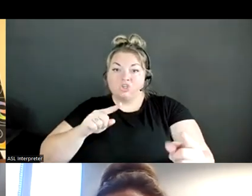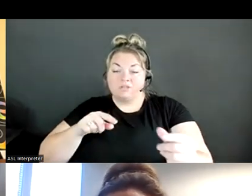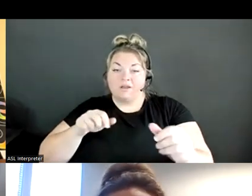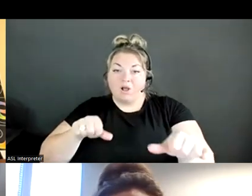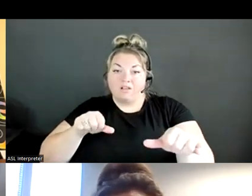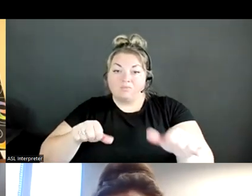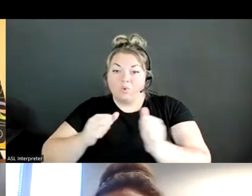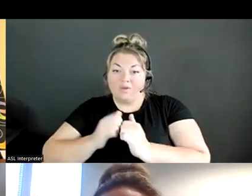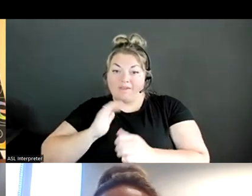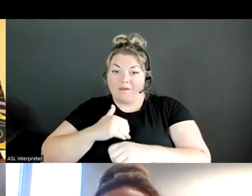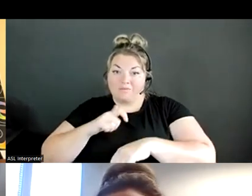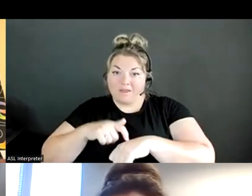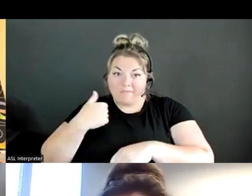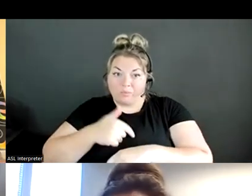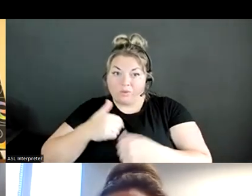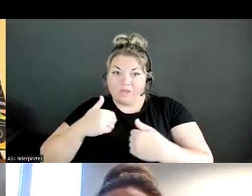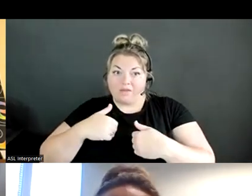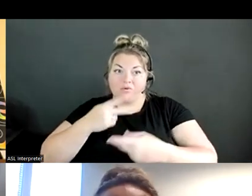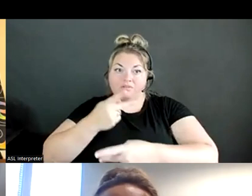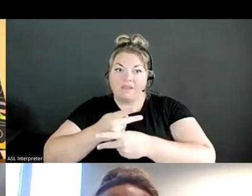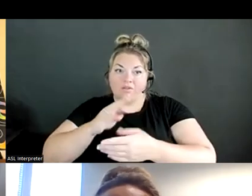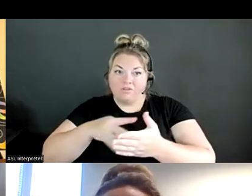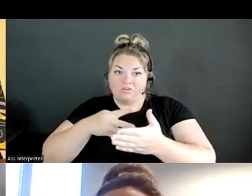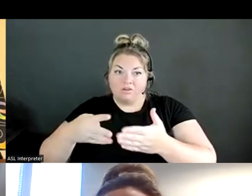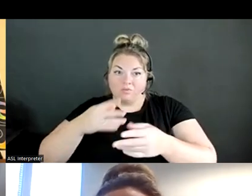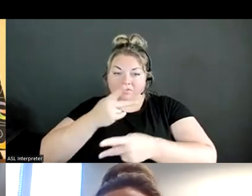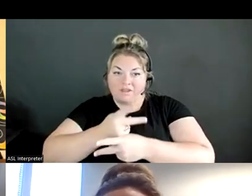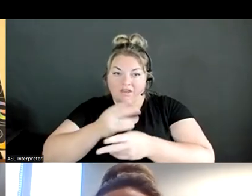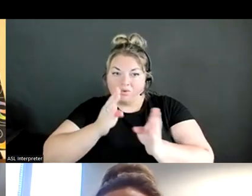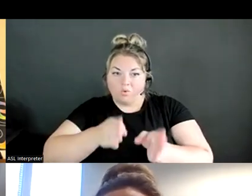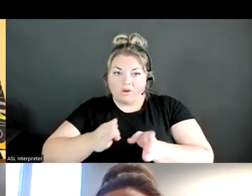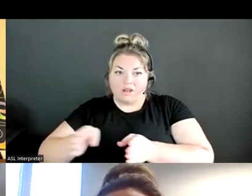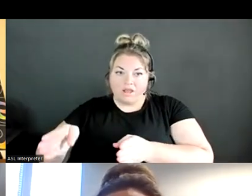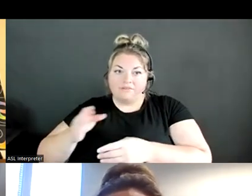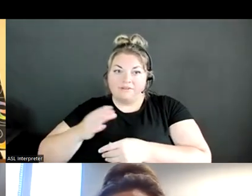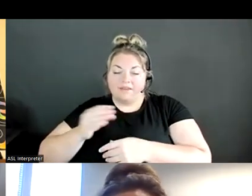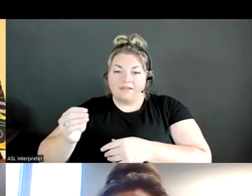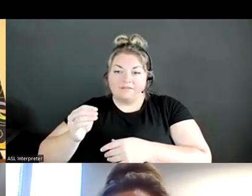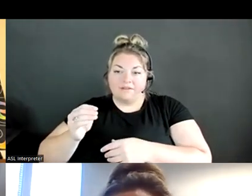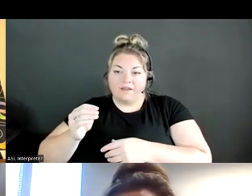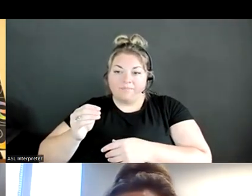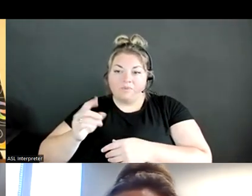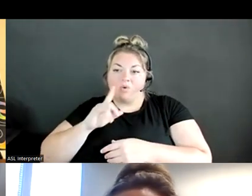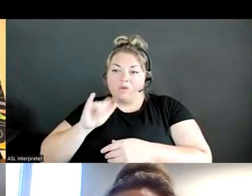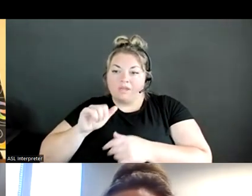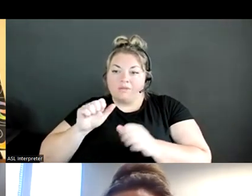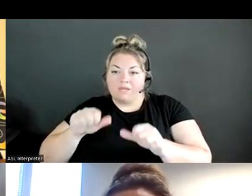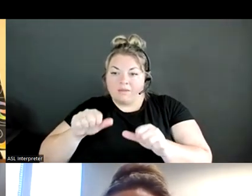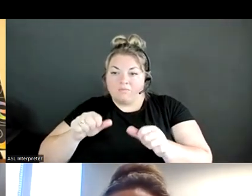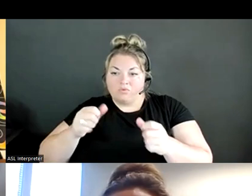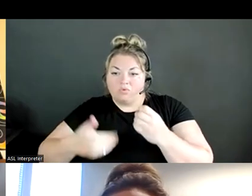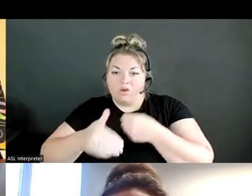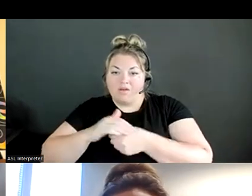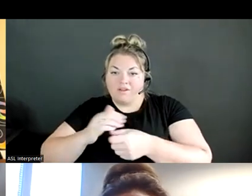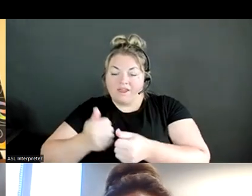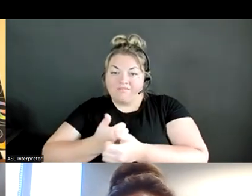do have, that we're staying on our agenda, we're staying organized, and really being able to cover all of the things in